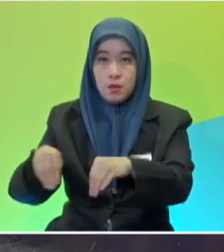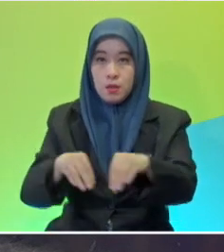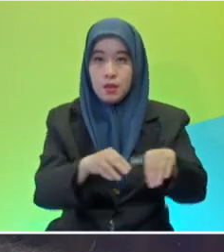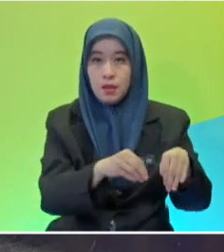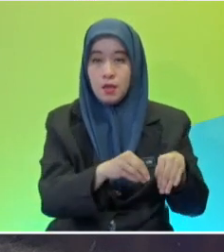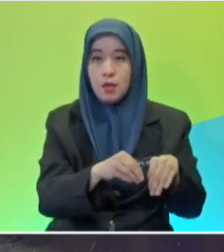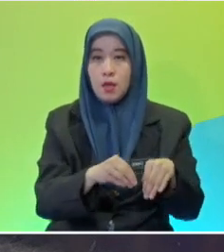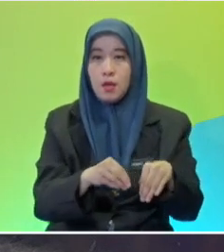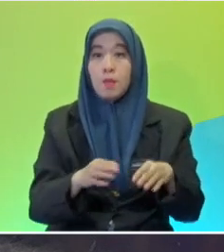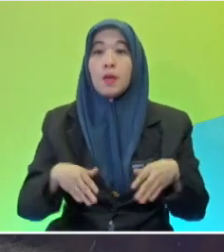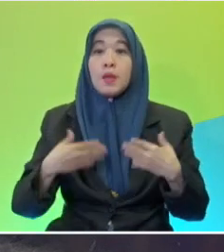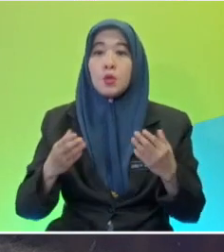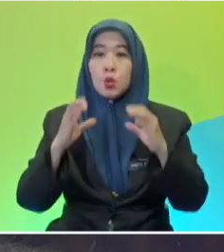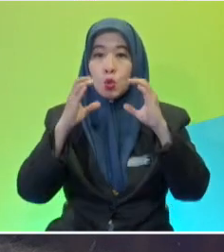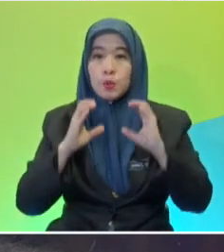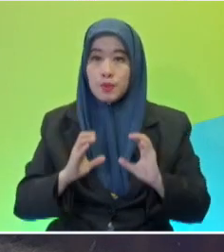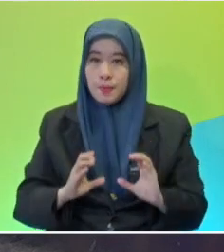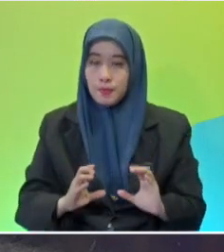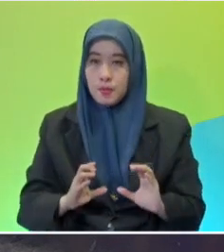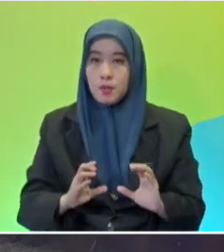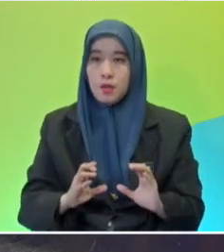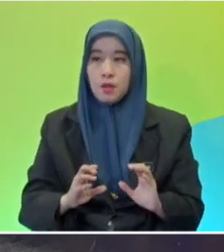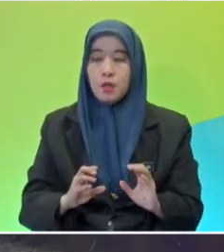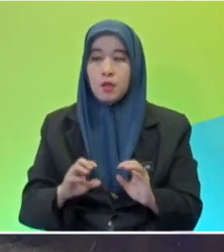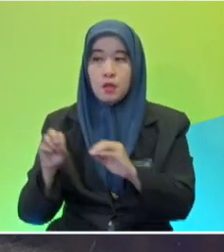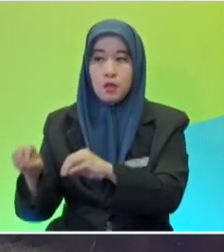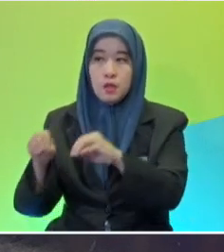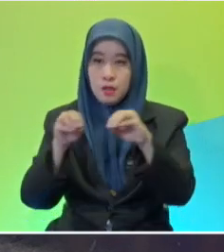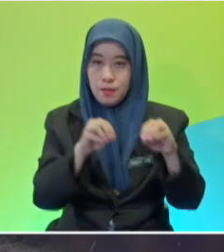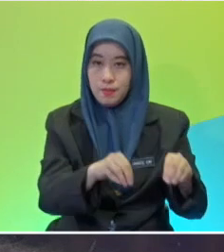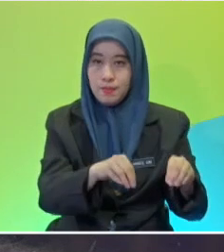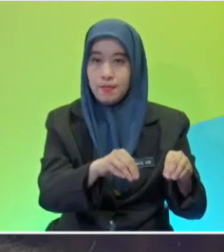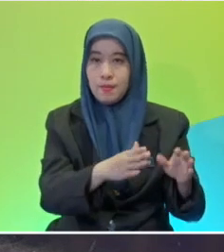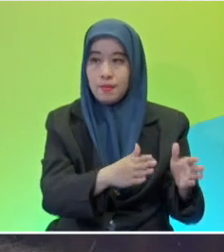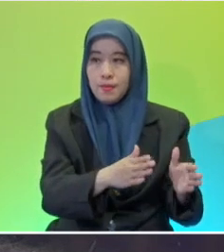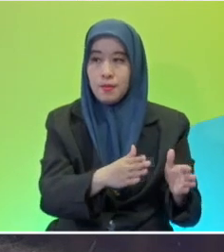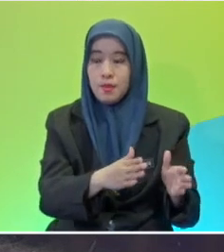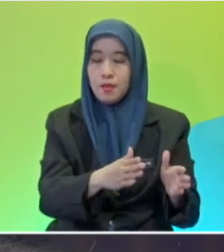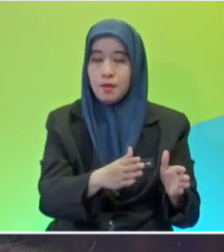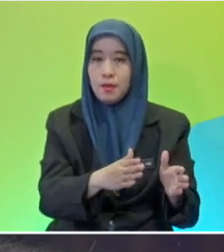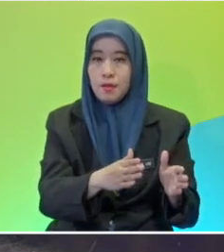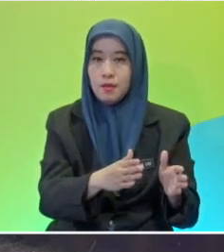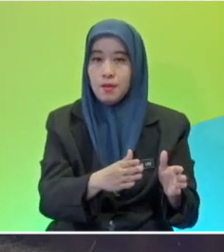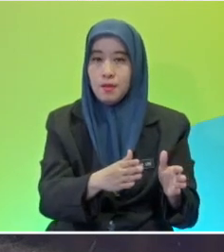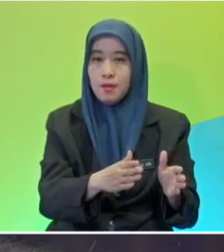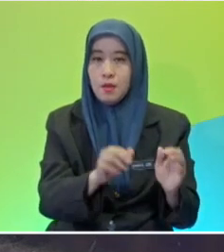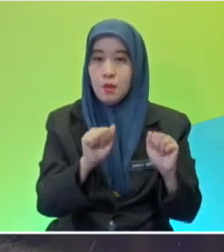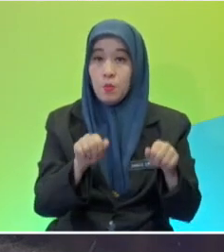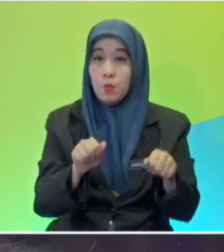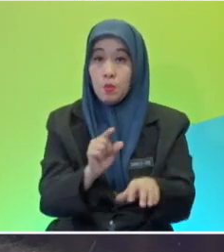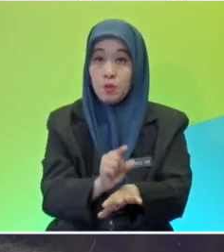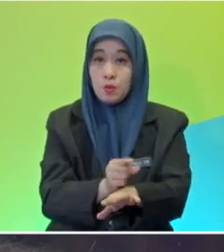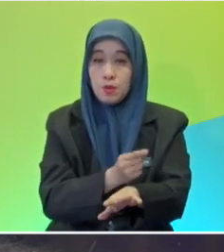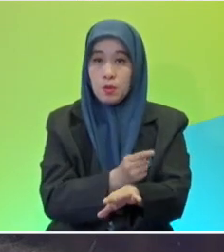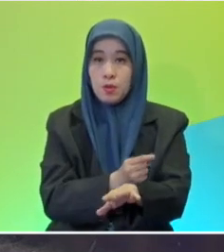out? Okay. Okay, just put it aside. All right. Okay. You can use a pot like